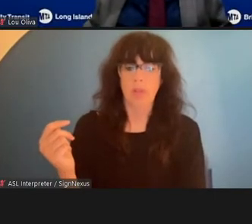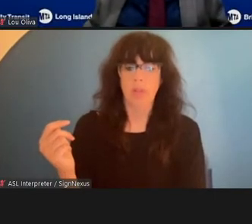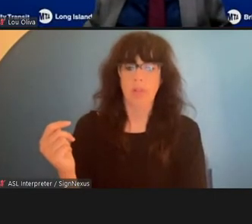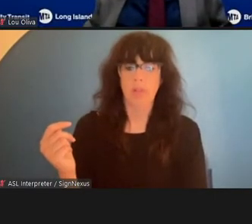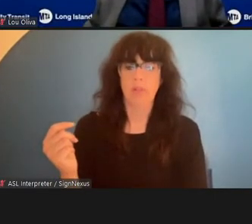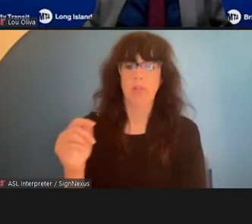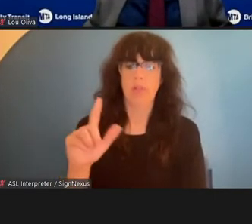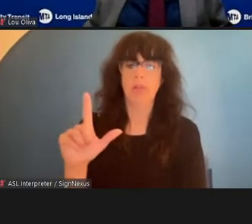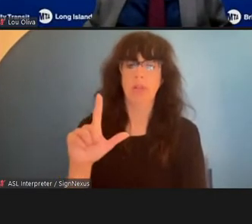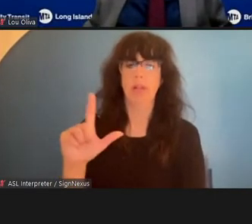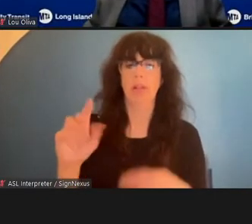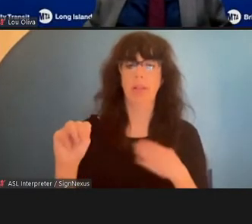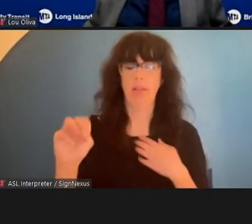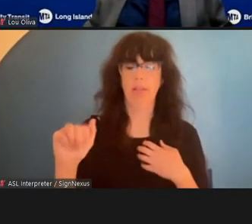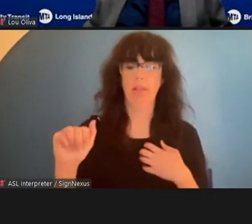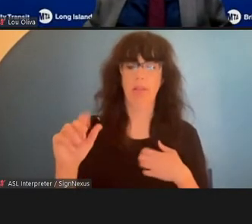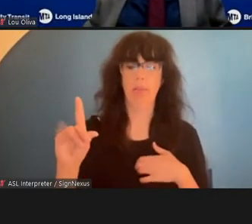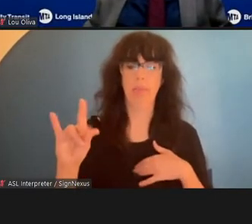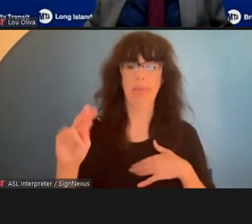l medina